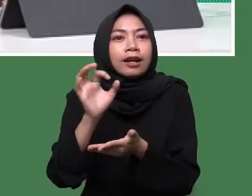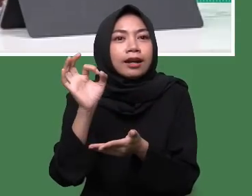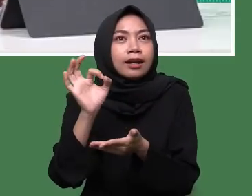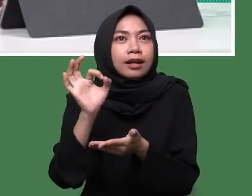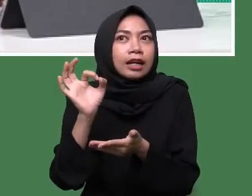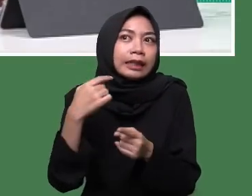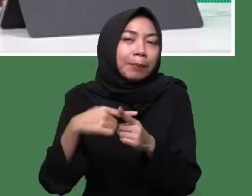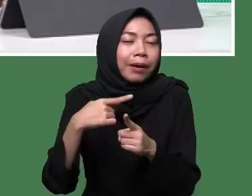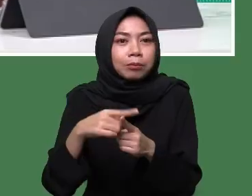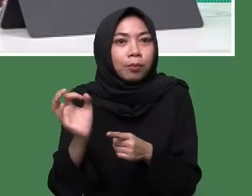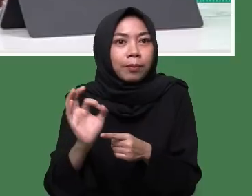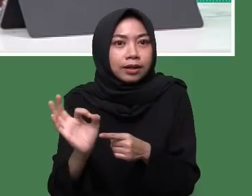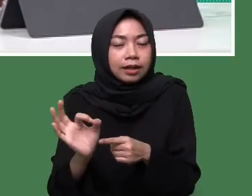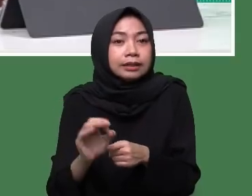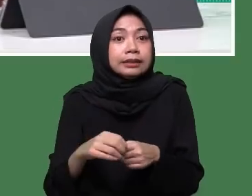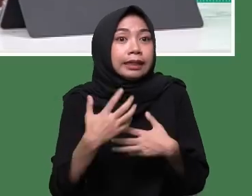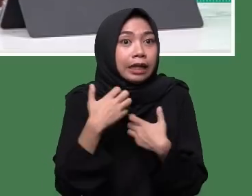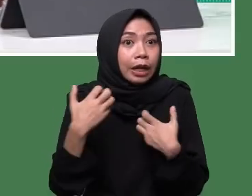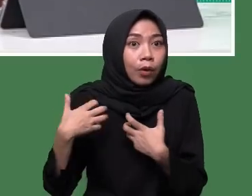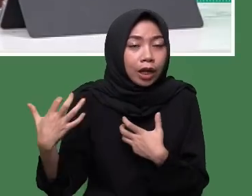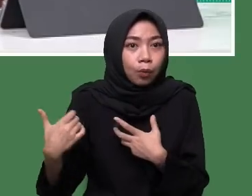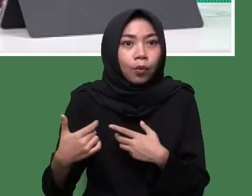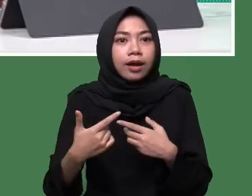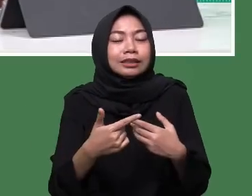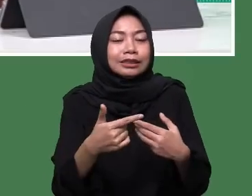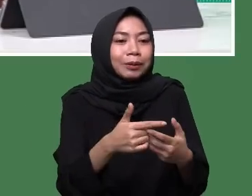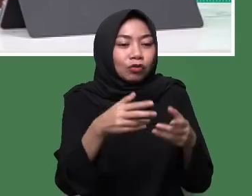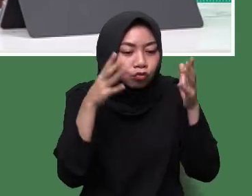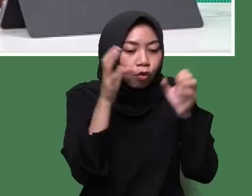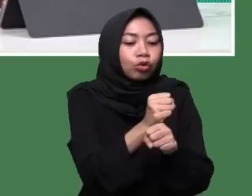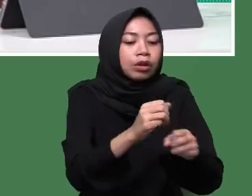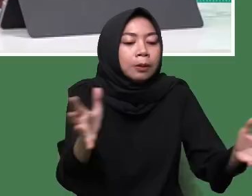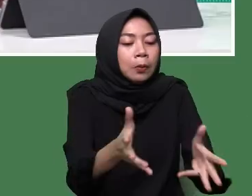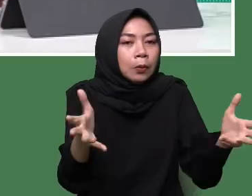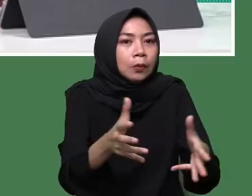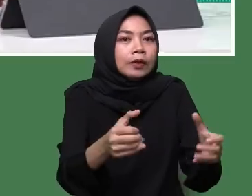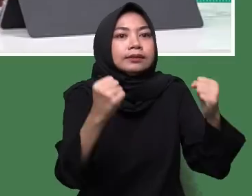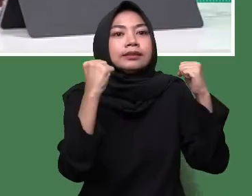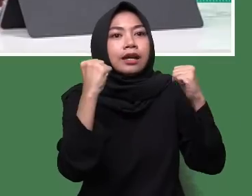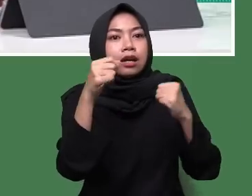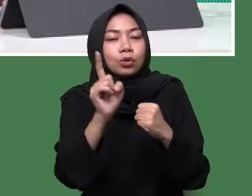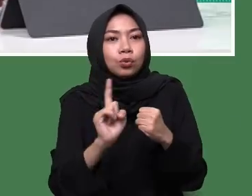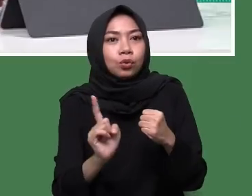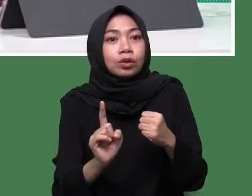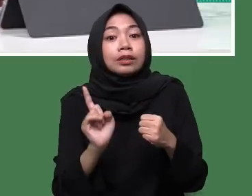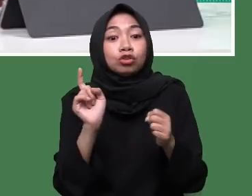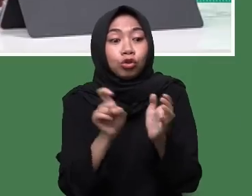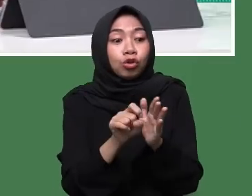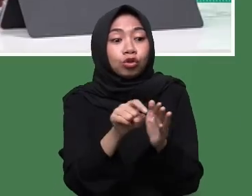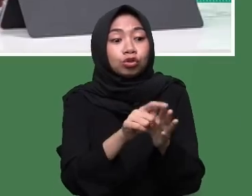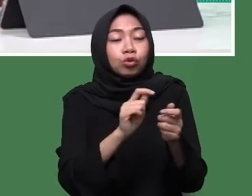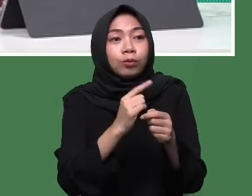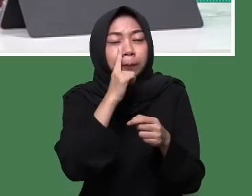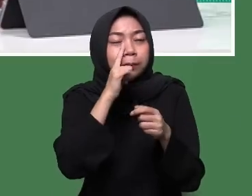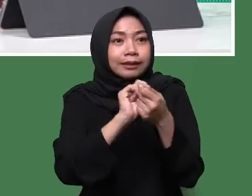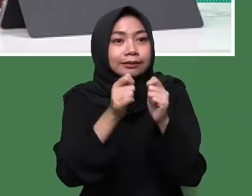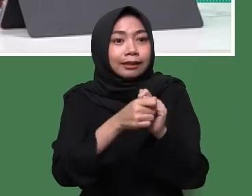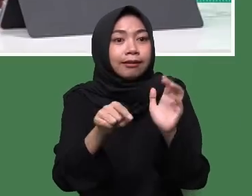still inside the livestock for the recovered ones. unless if it's tested negative with a PCR